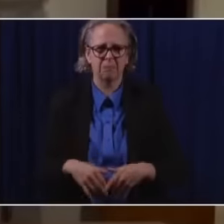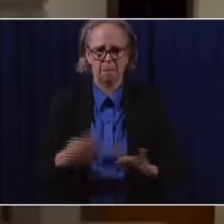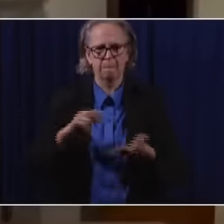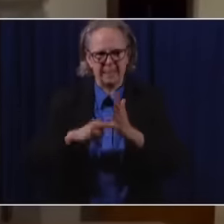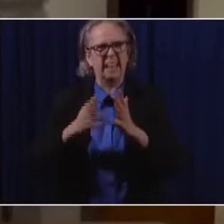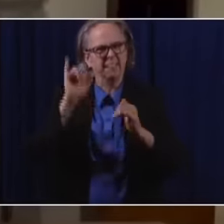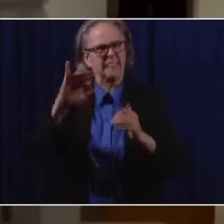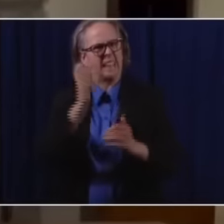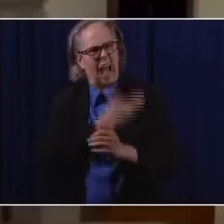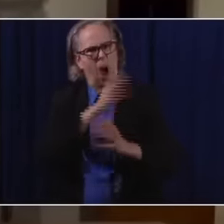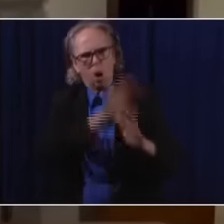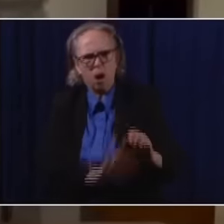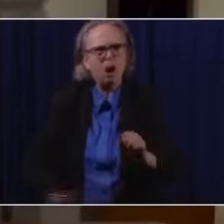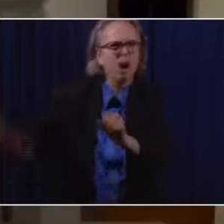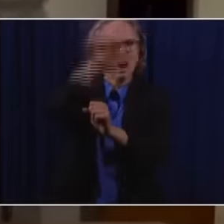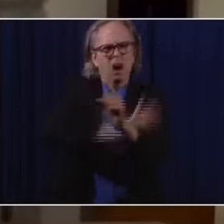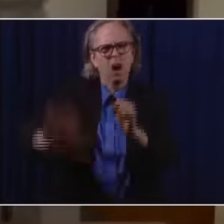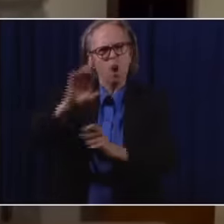fact moving.